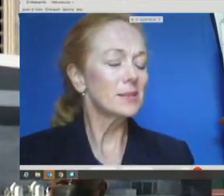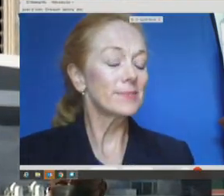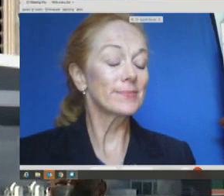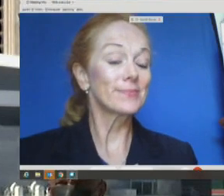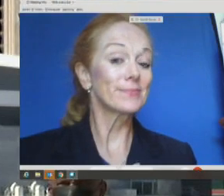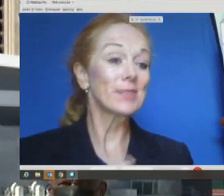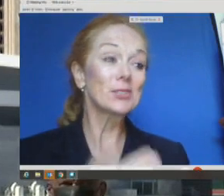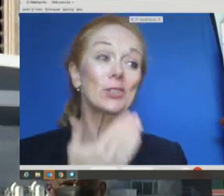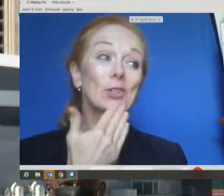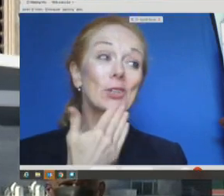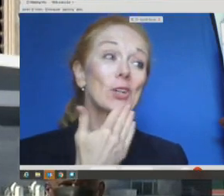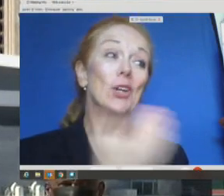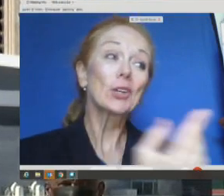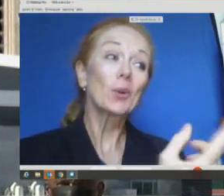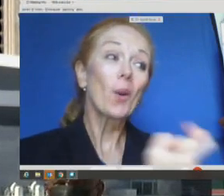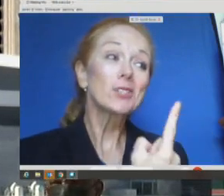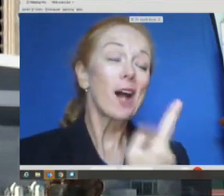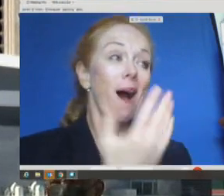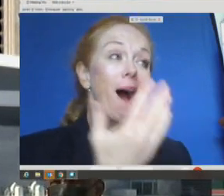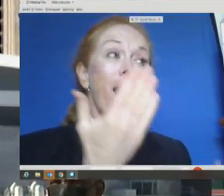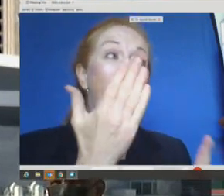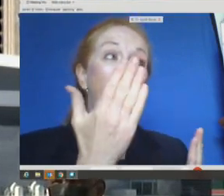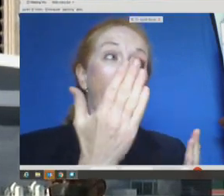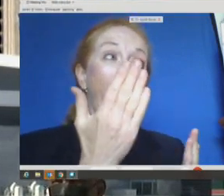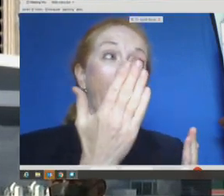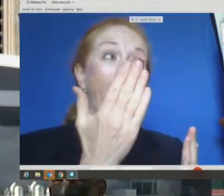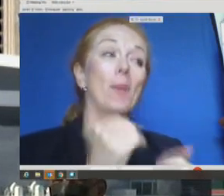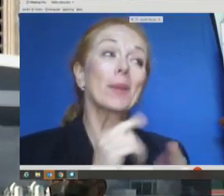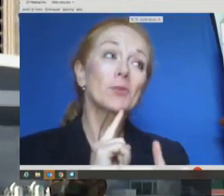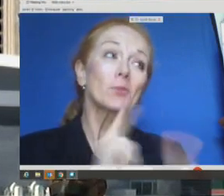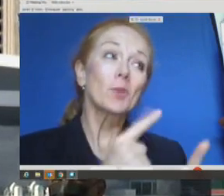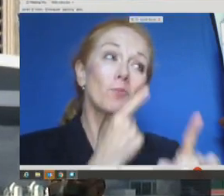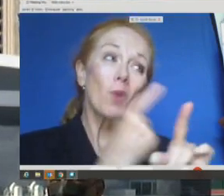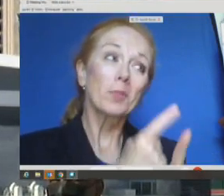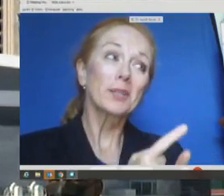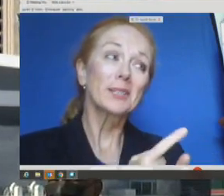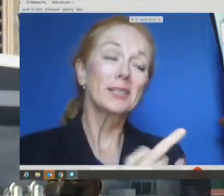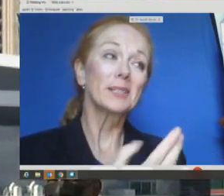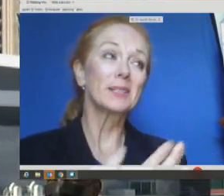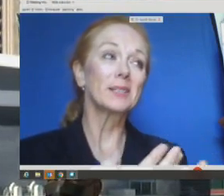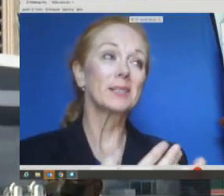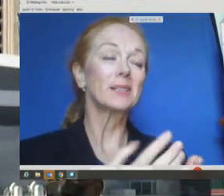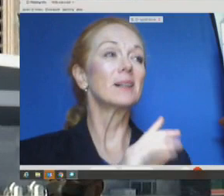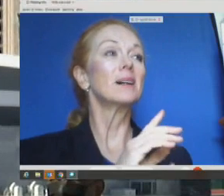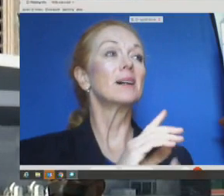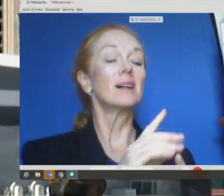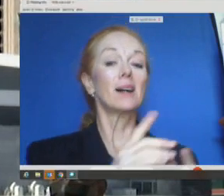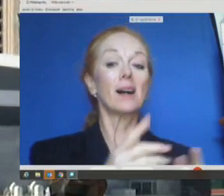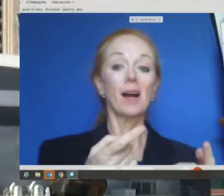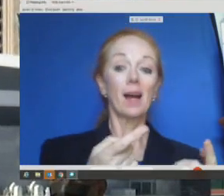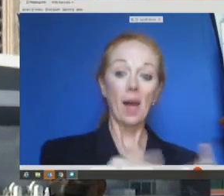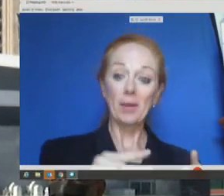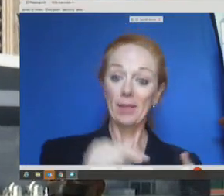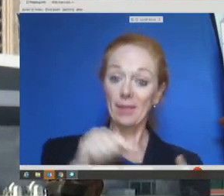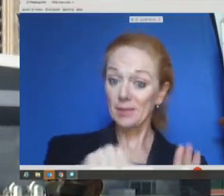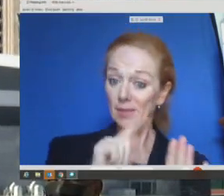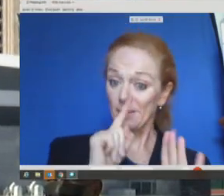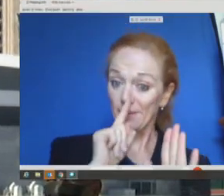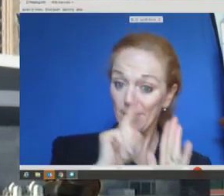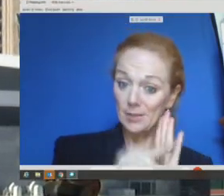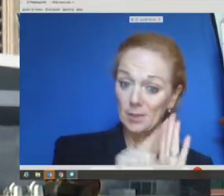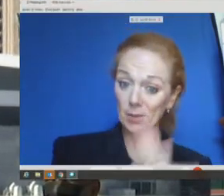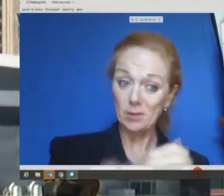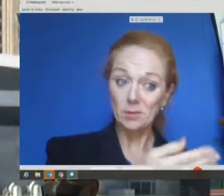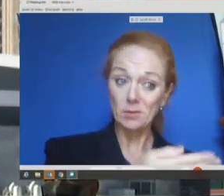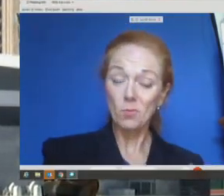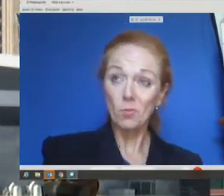a good question that I hope I can address it properly. That when this investigation was turned over to the State